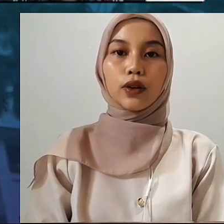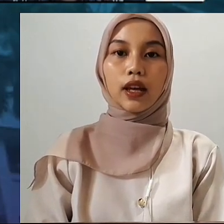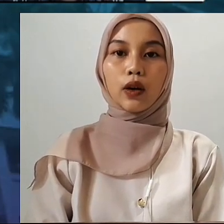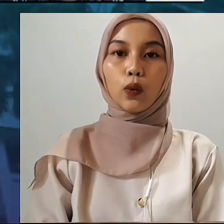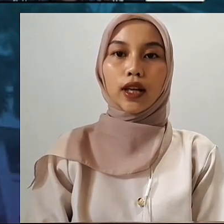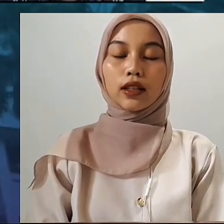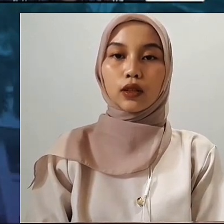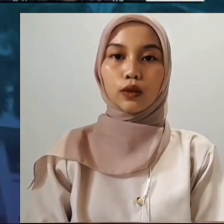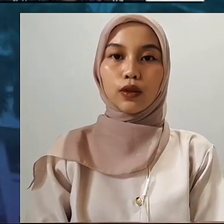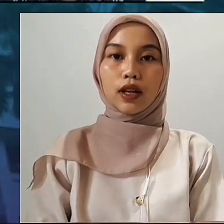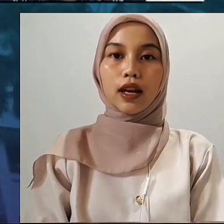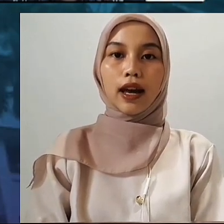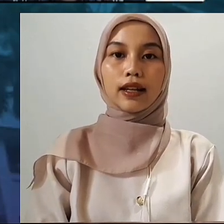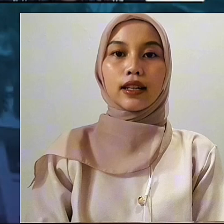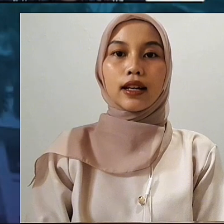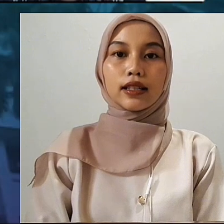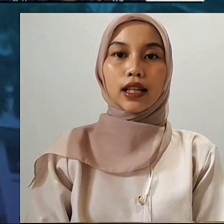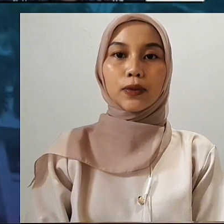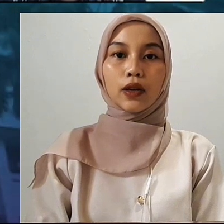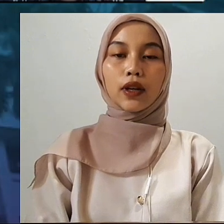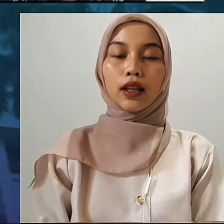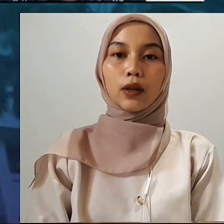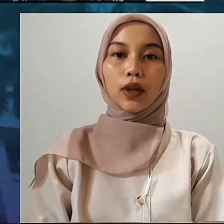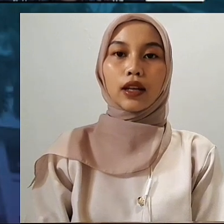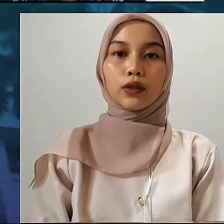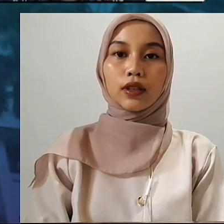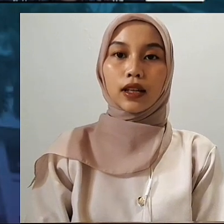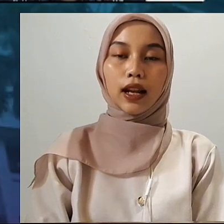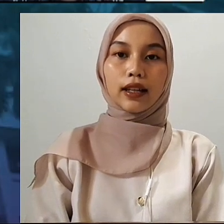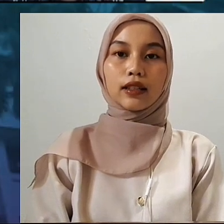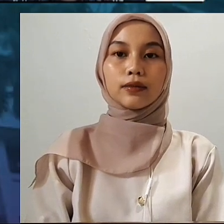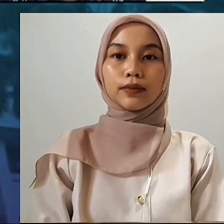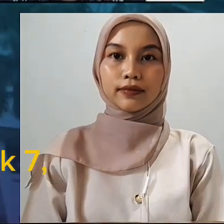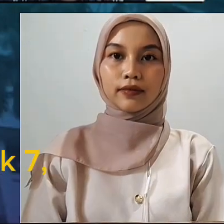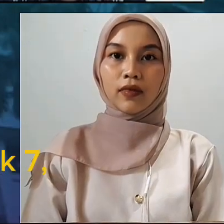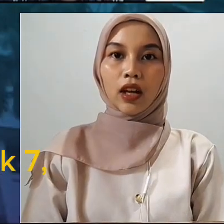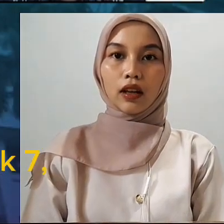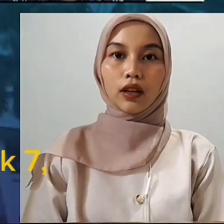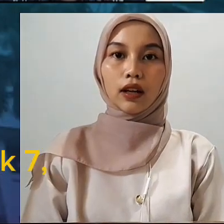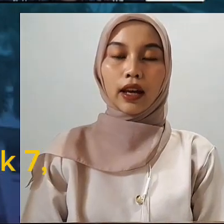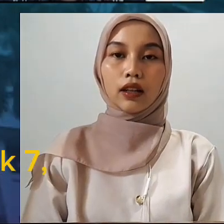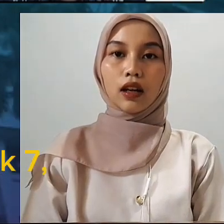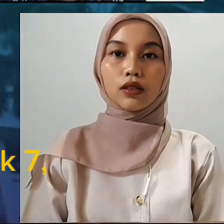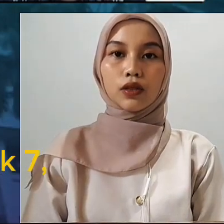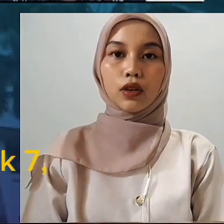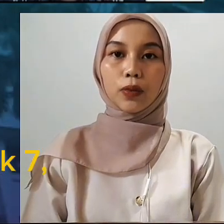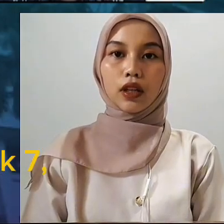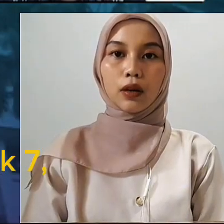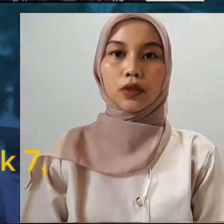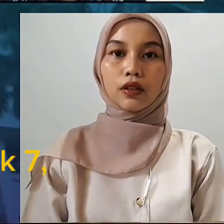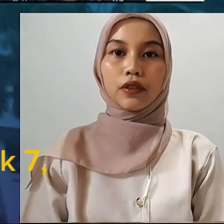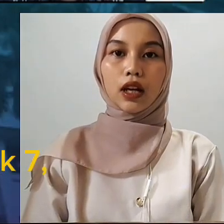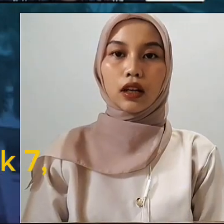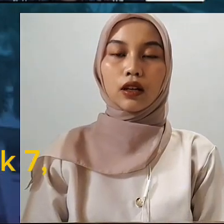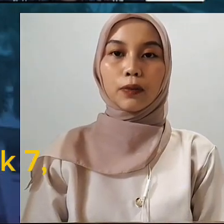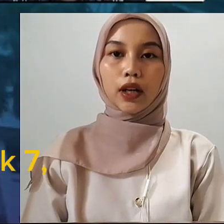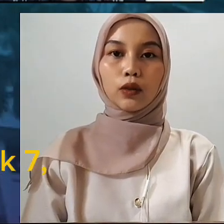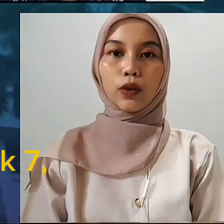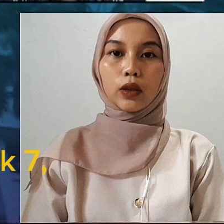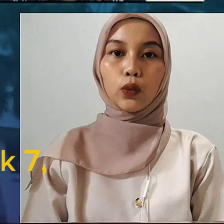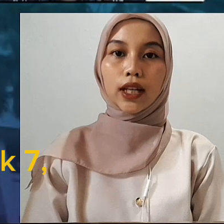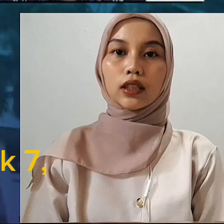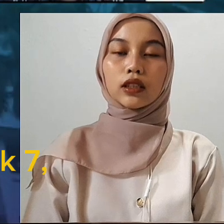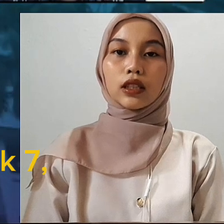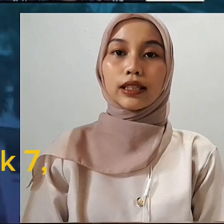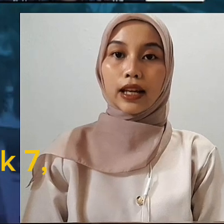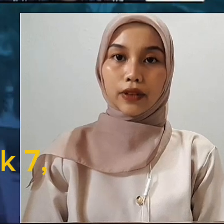peaked during week 2 and subsequently began to decline. It can also be observed that compared